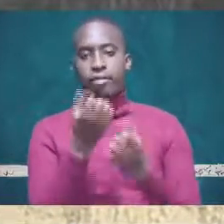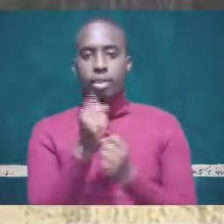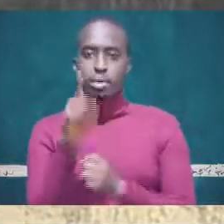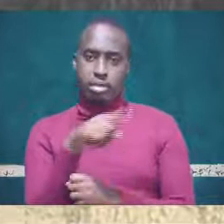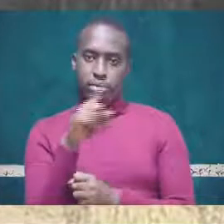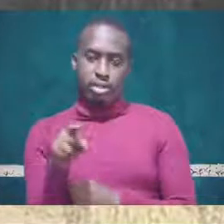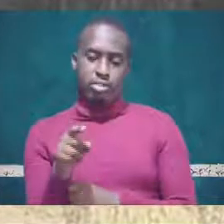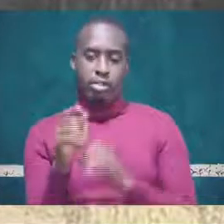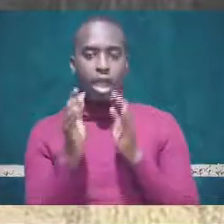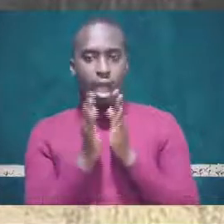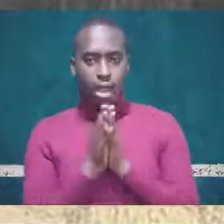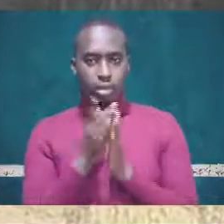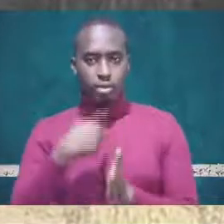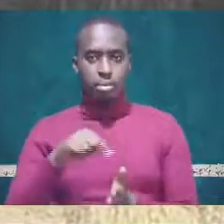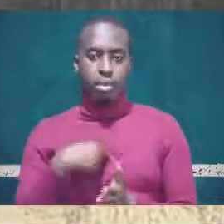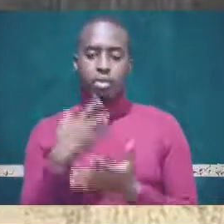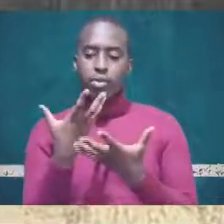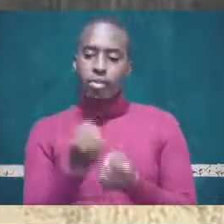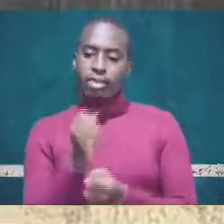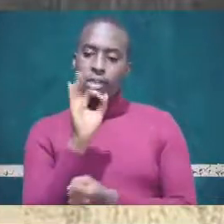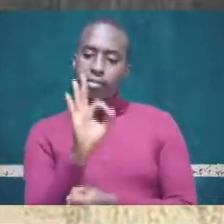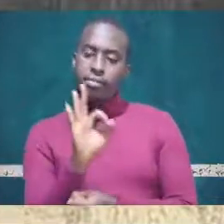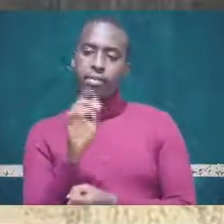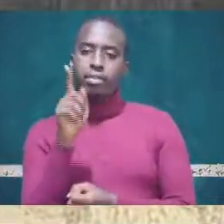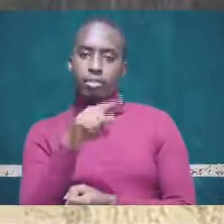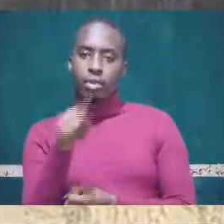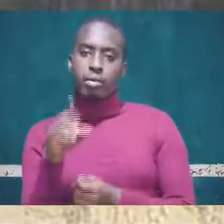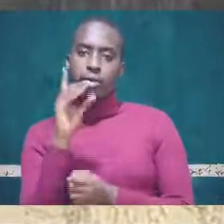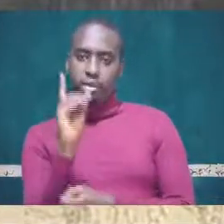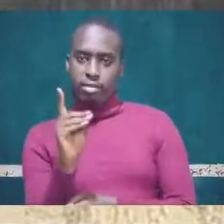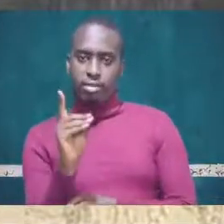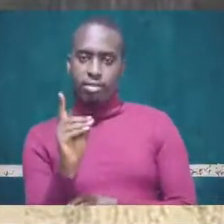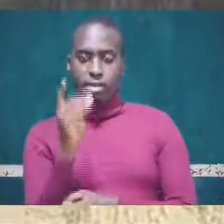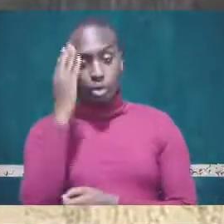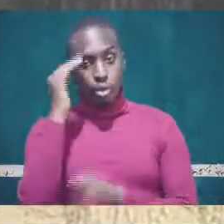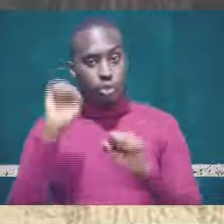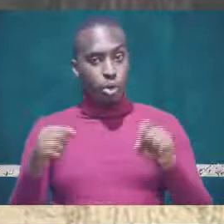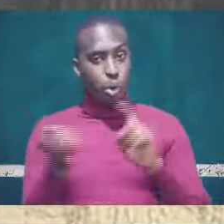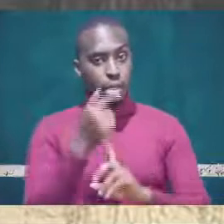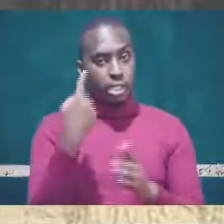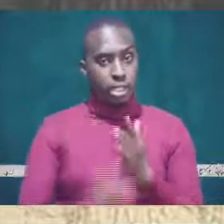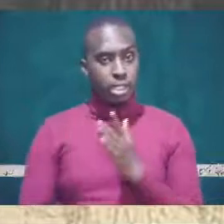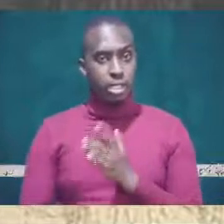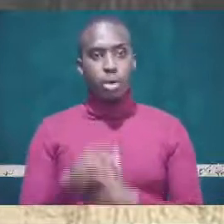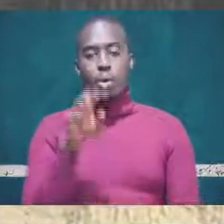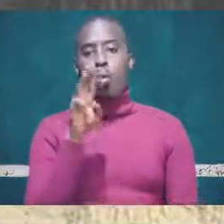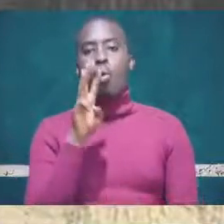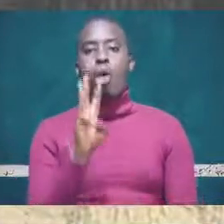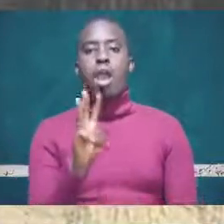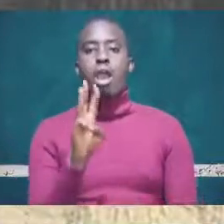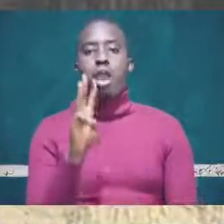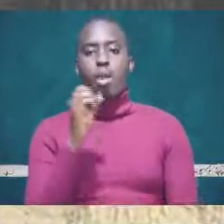sign. So, we are multiplying force by distance. To get what? To get work done.